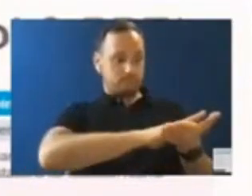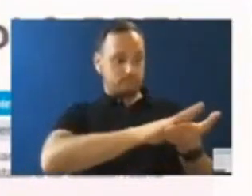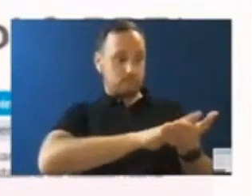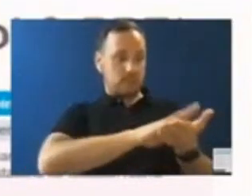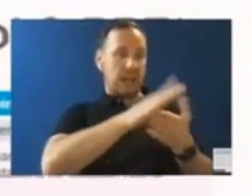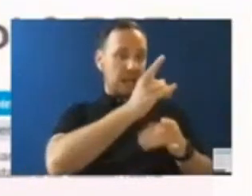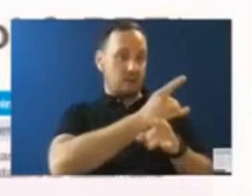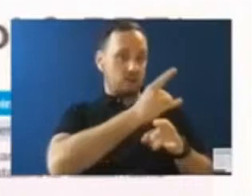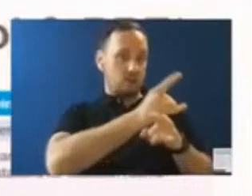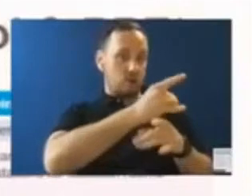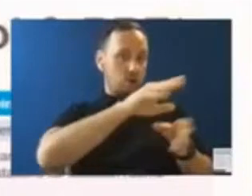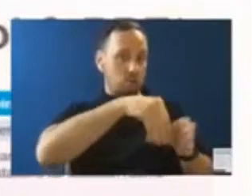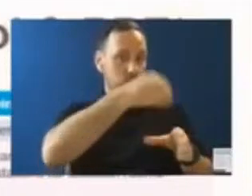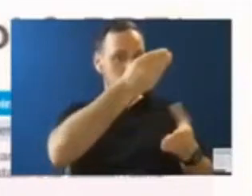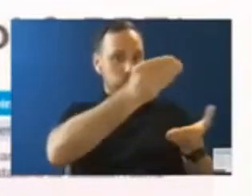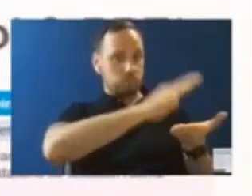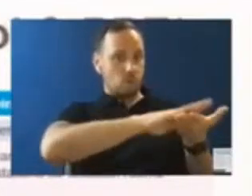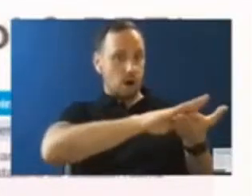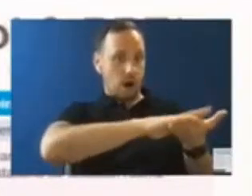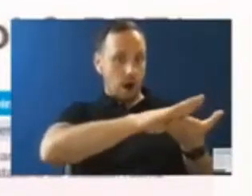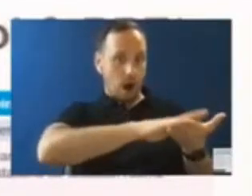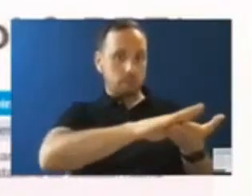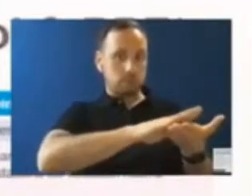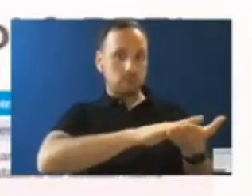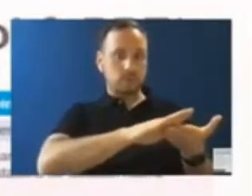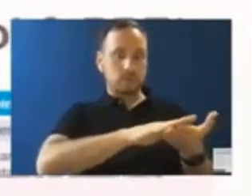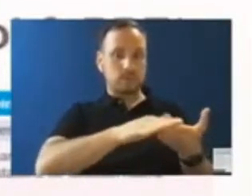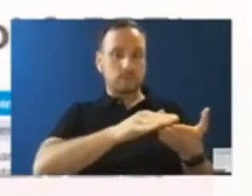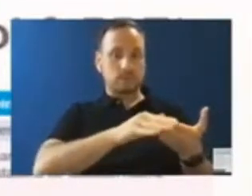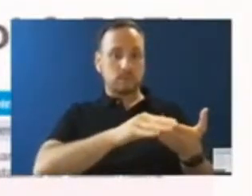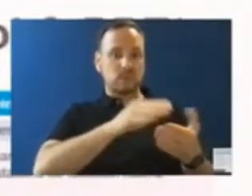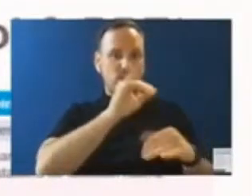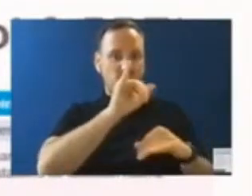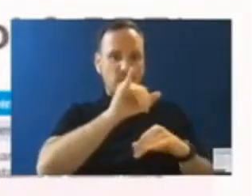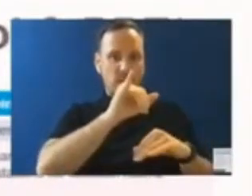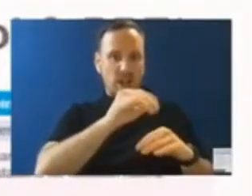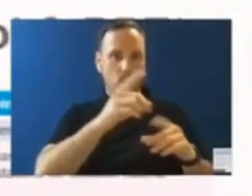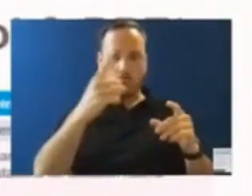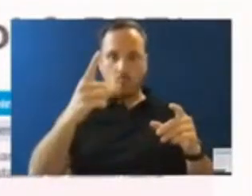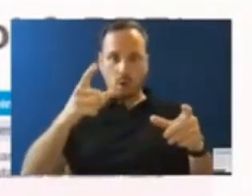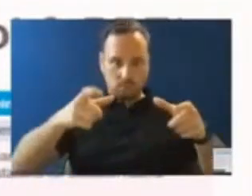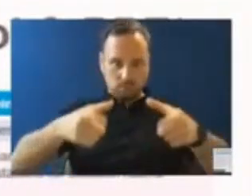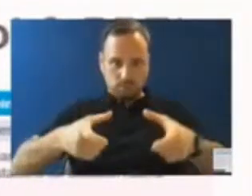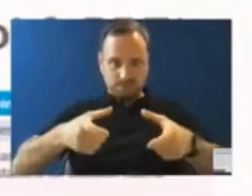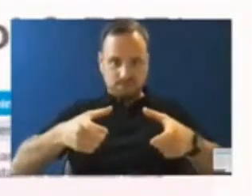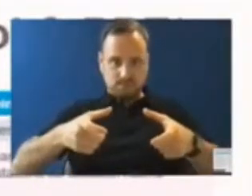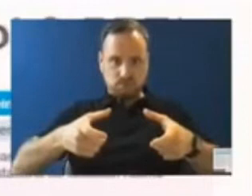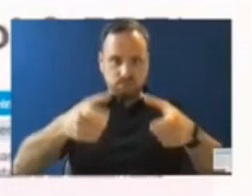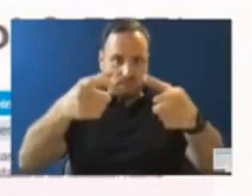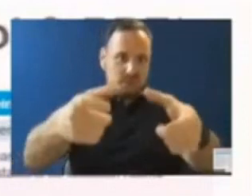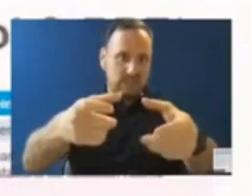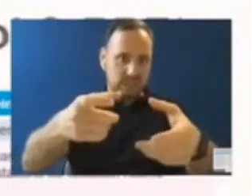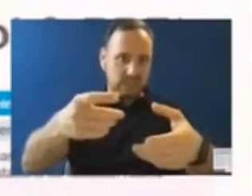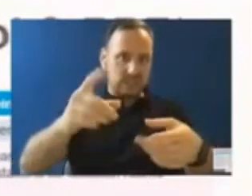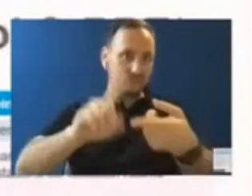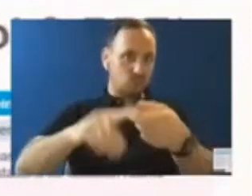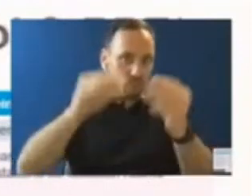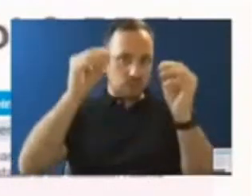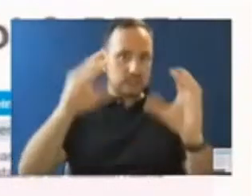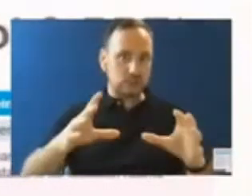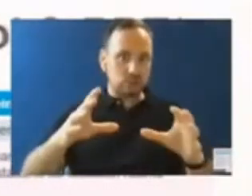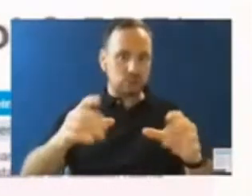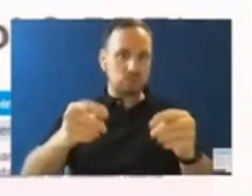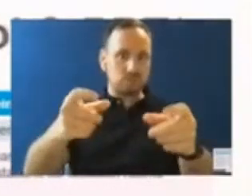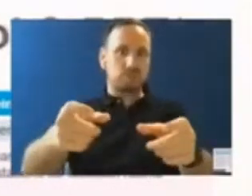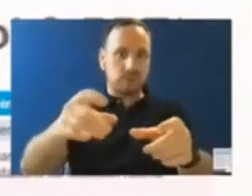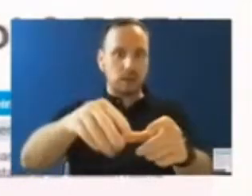the pack, the one pack that we will give for the teachers to have when they come back, but the